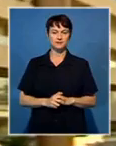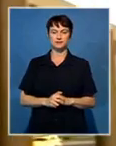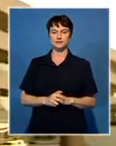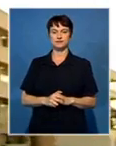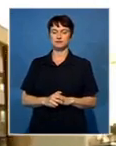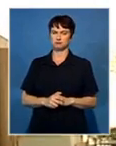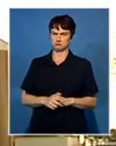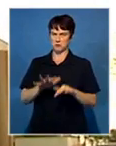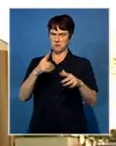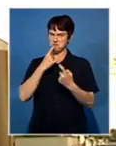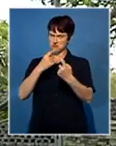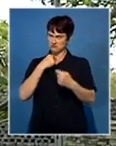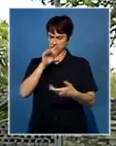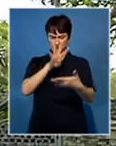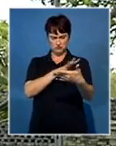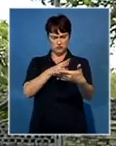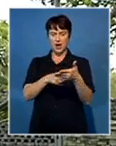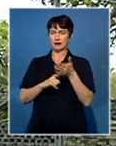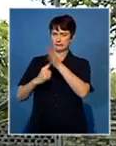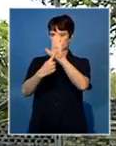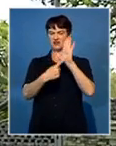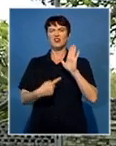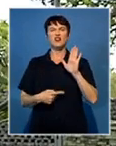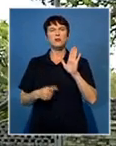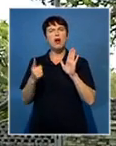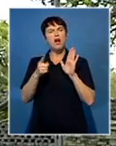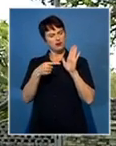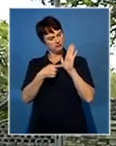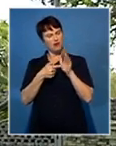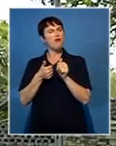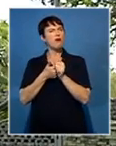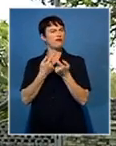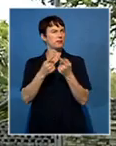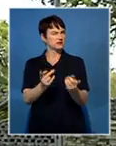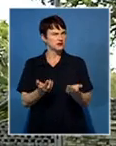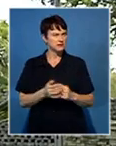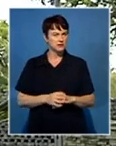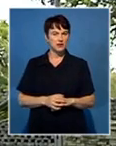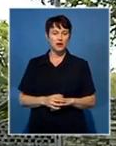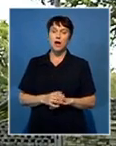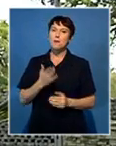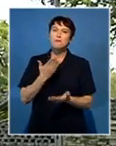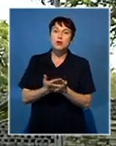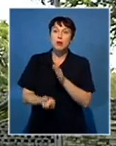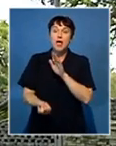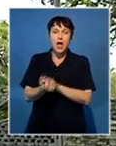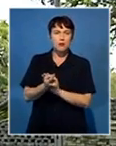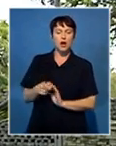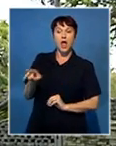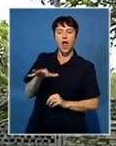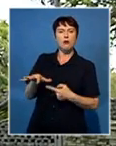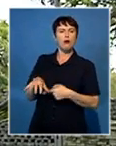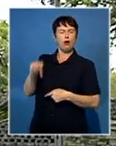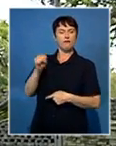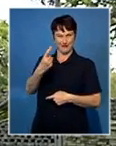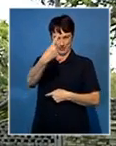not stick to published schedules. It could be a localized outage not related to load shedding, so you must please let us know. Let us send a technician out,